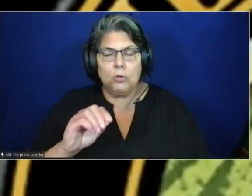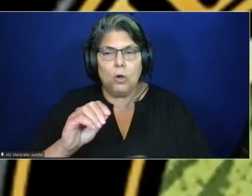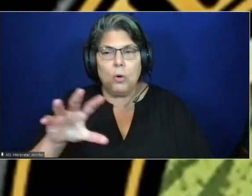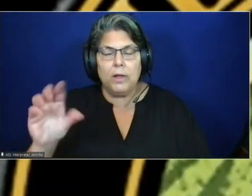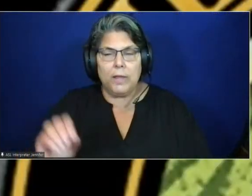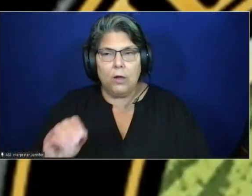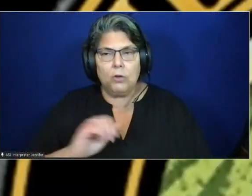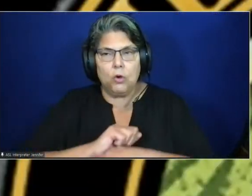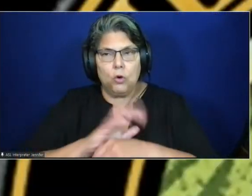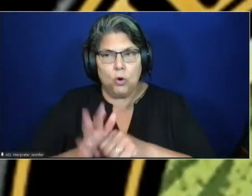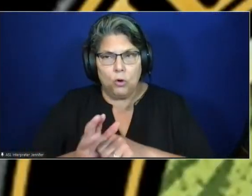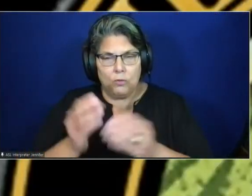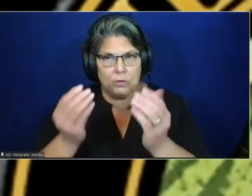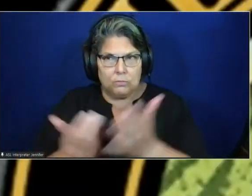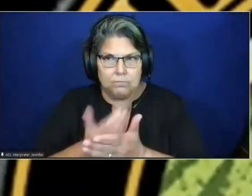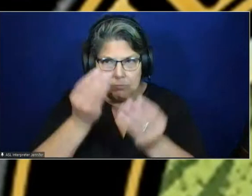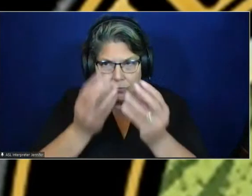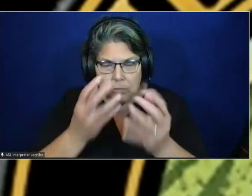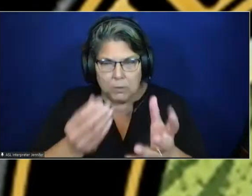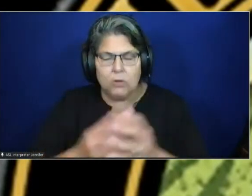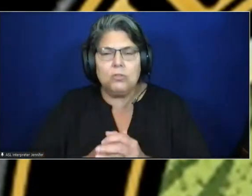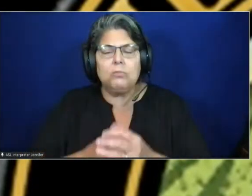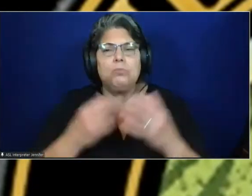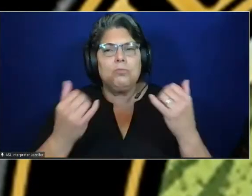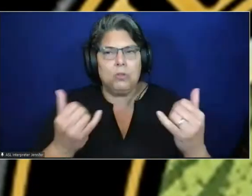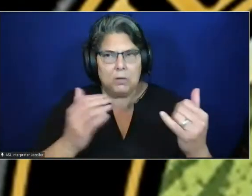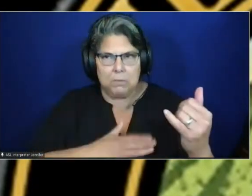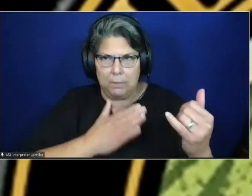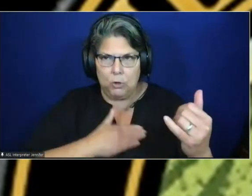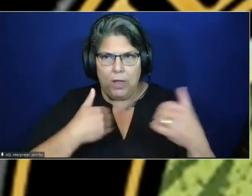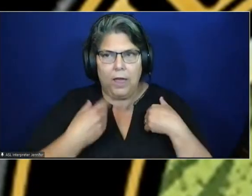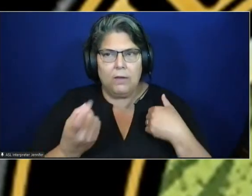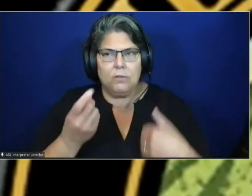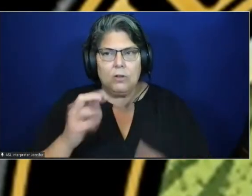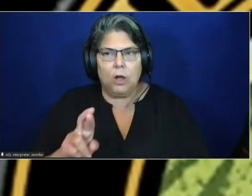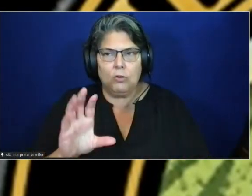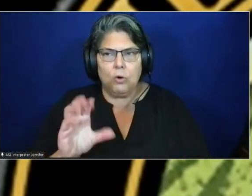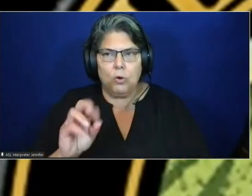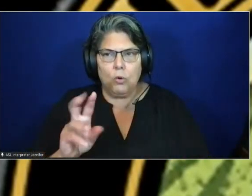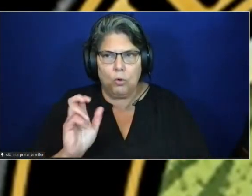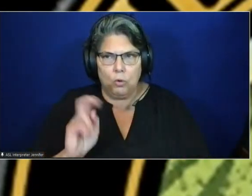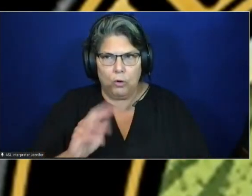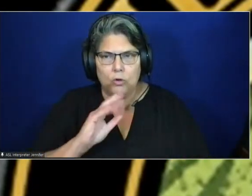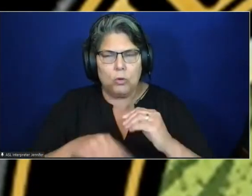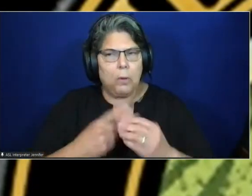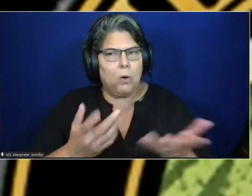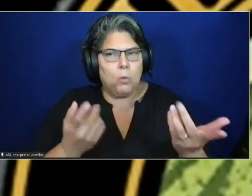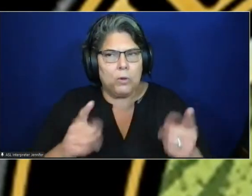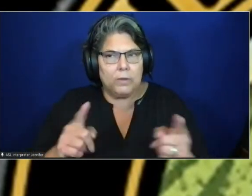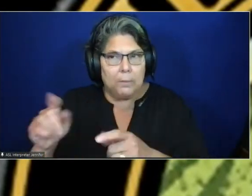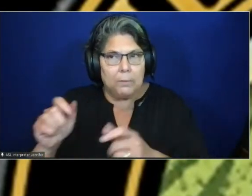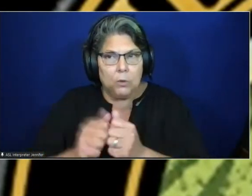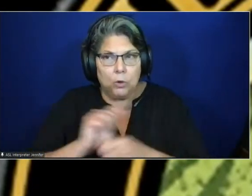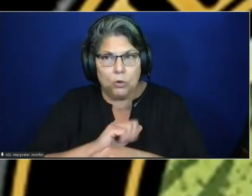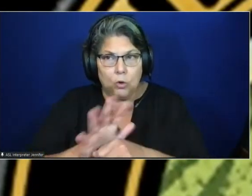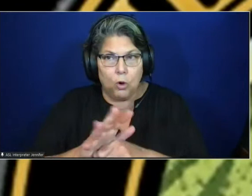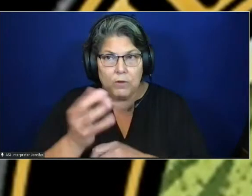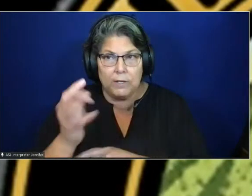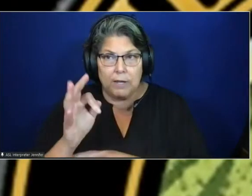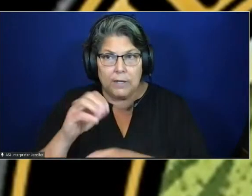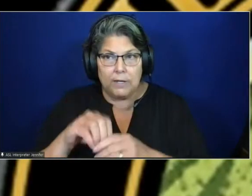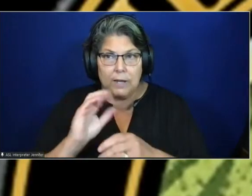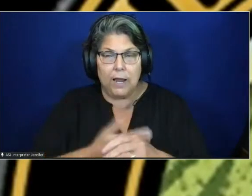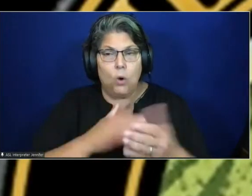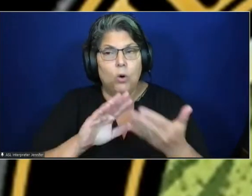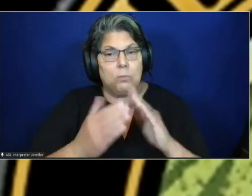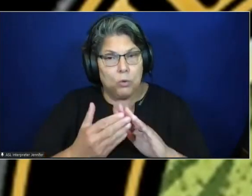to be joined by Mendocino County Health Officer, Dr. Coren, who will give an update on the COVID-19 status of our community. After that, we'll open up to take a